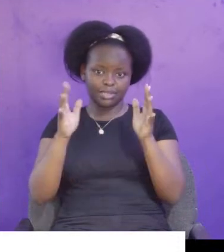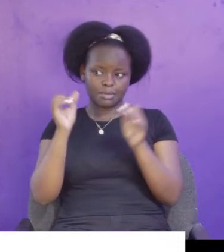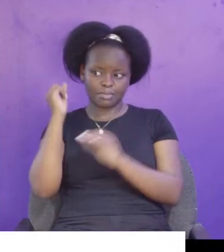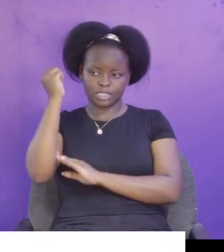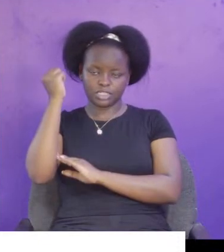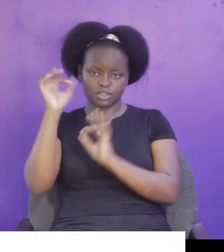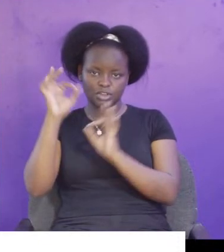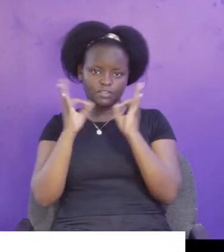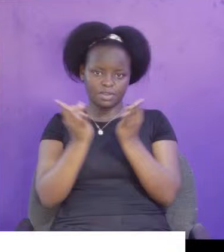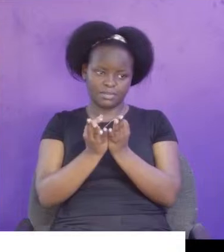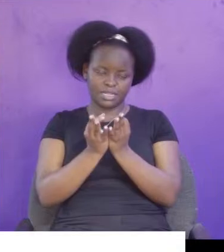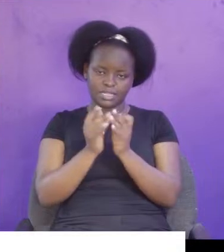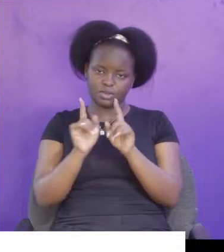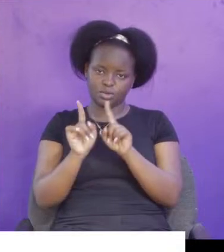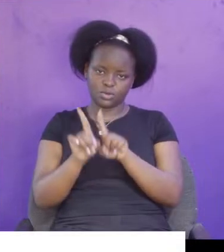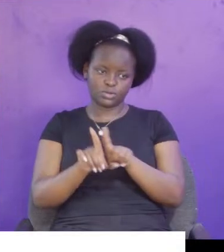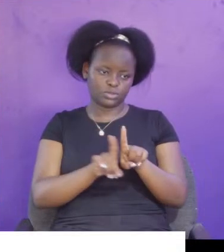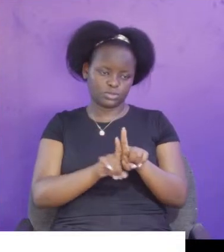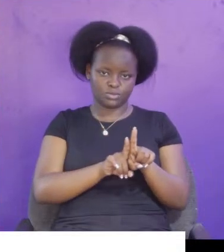Erokamano.